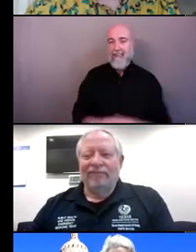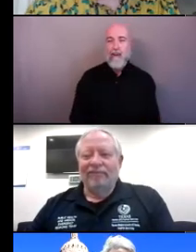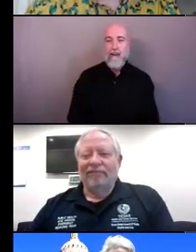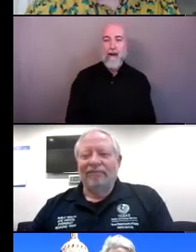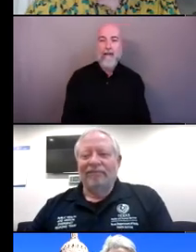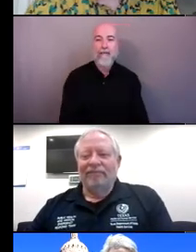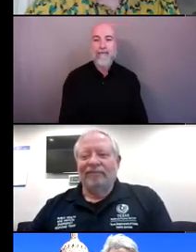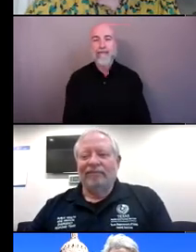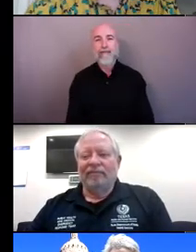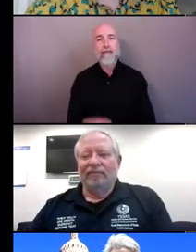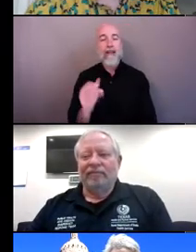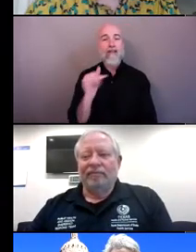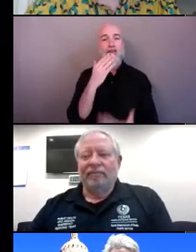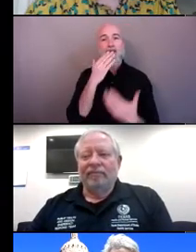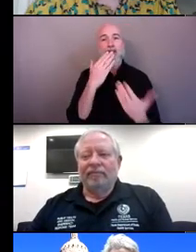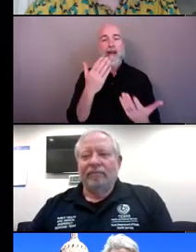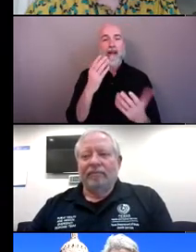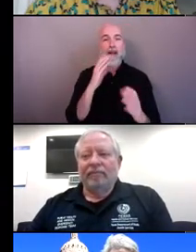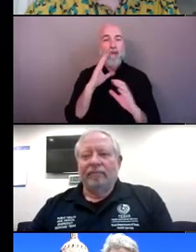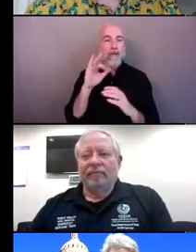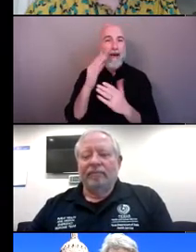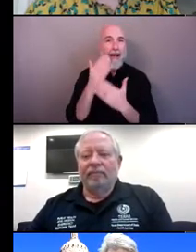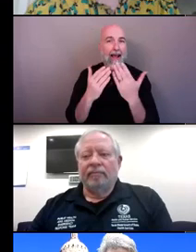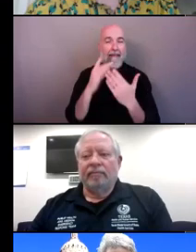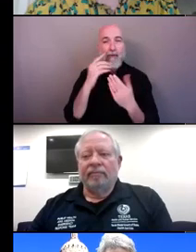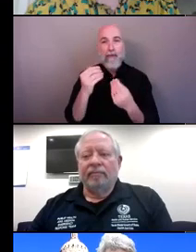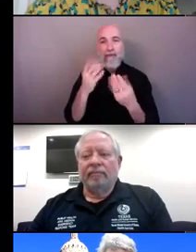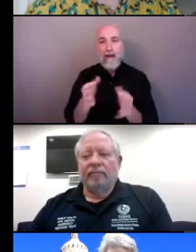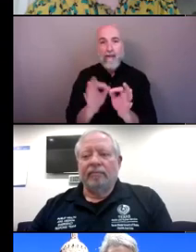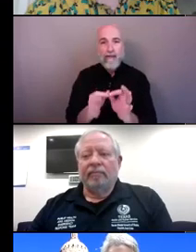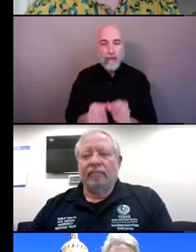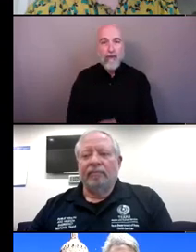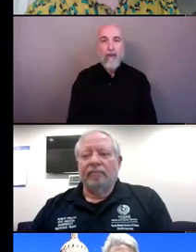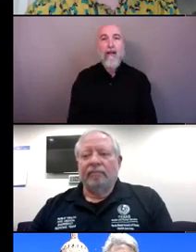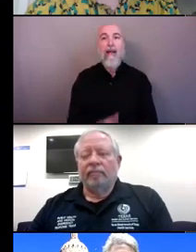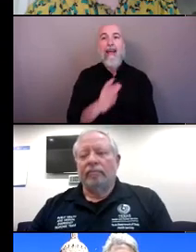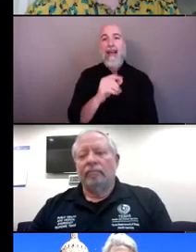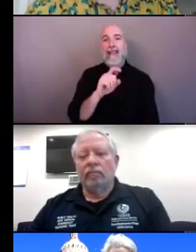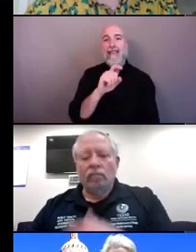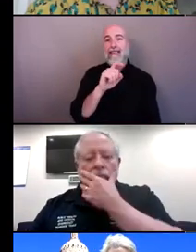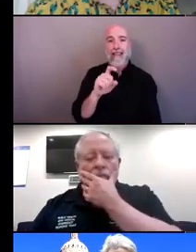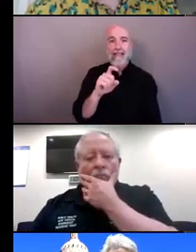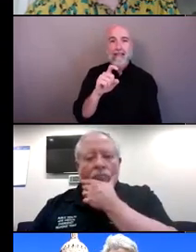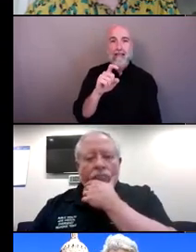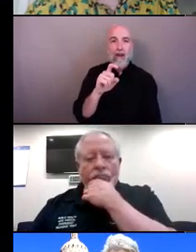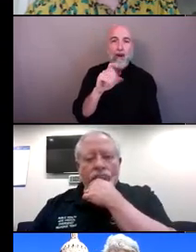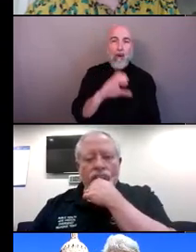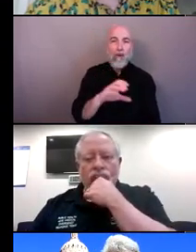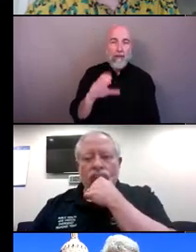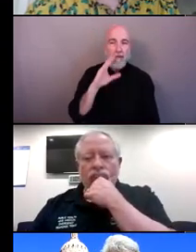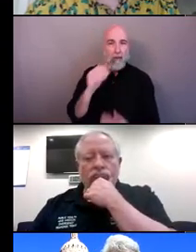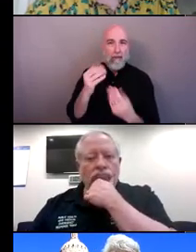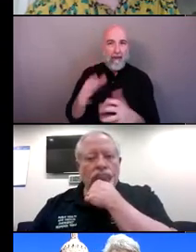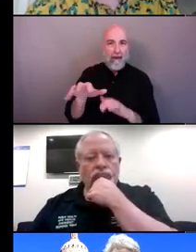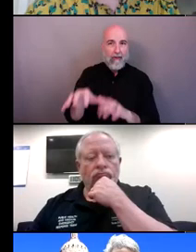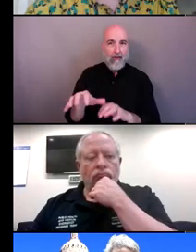I want to also thank Communication by Hand for providing the sign language interpreter, and Texas Closed Captioning for providing our